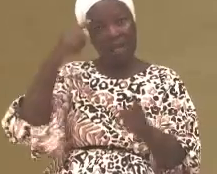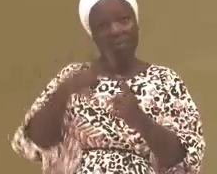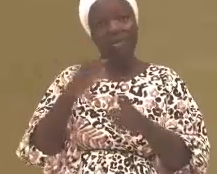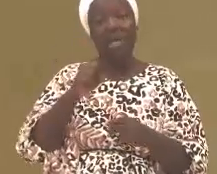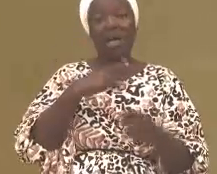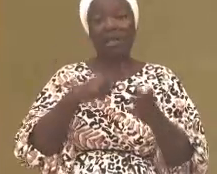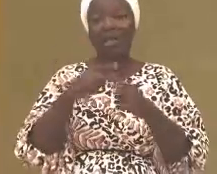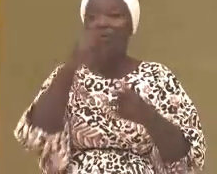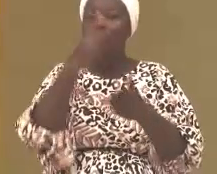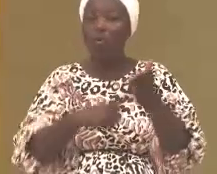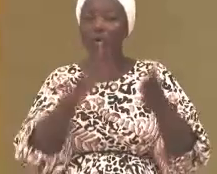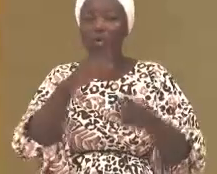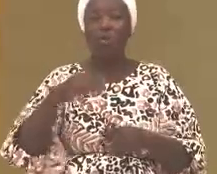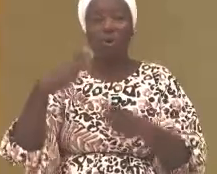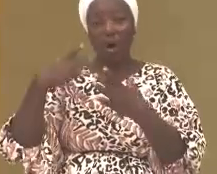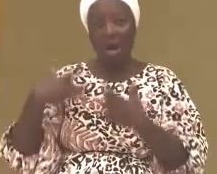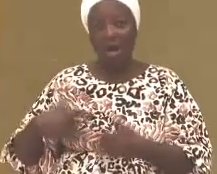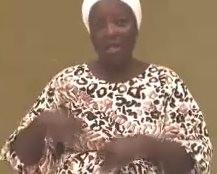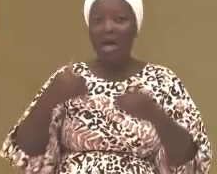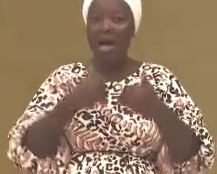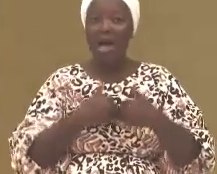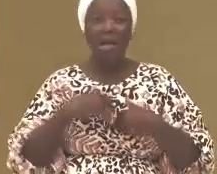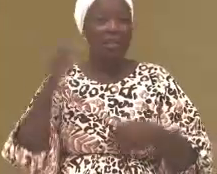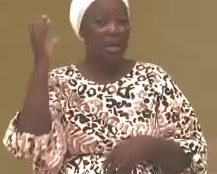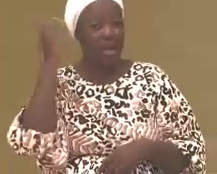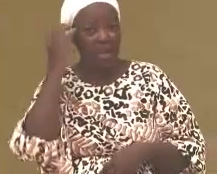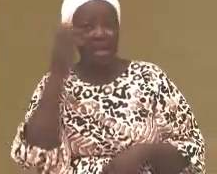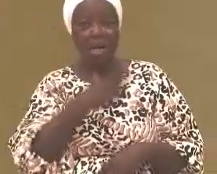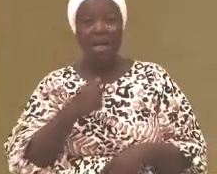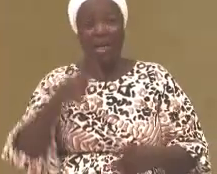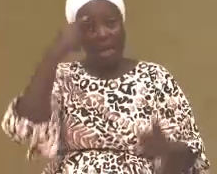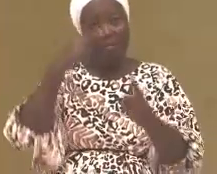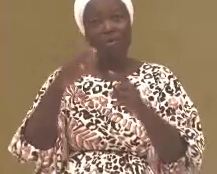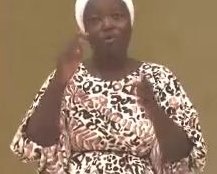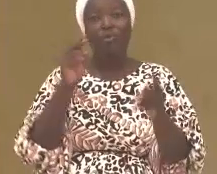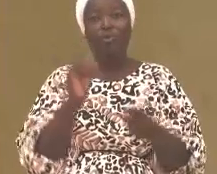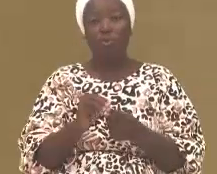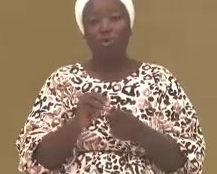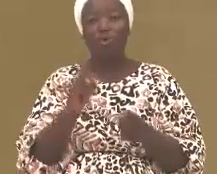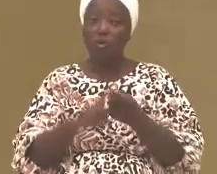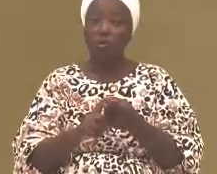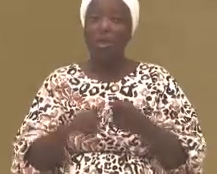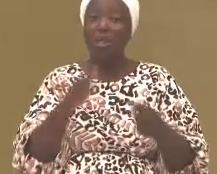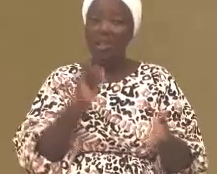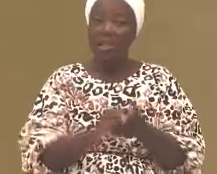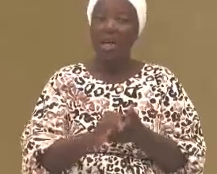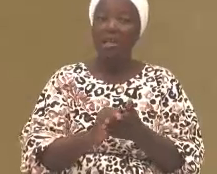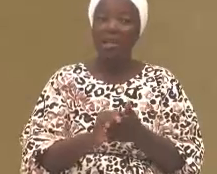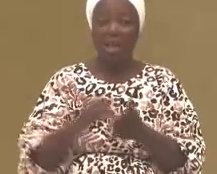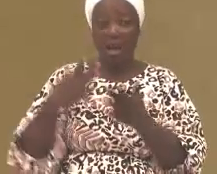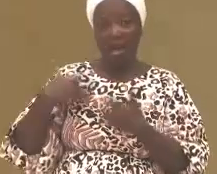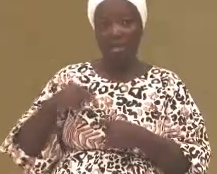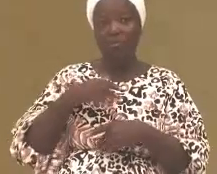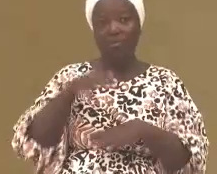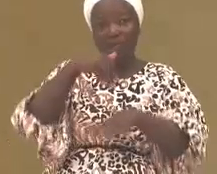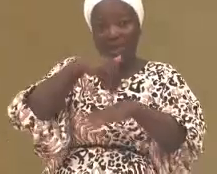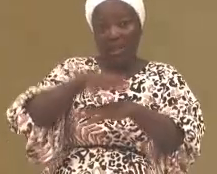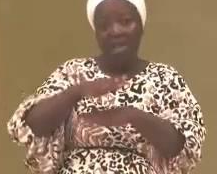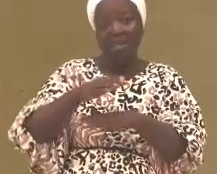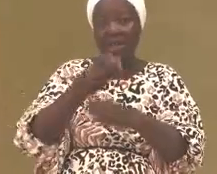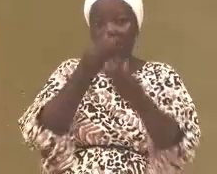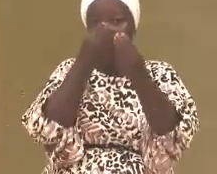your heart has heard and agrees to, that heart will send the information to your eyes that you